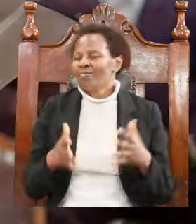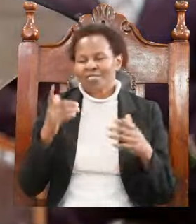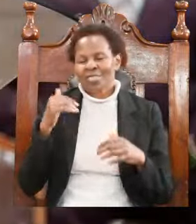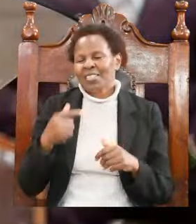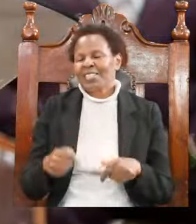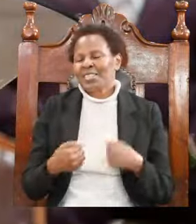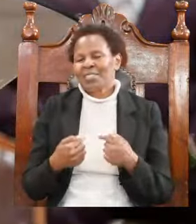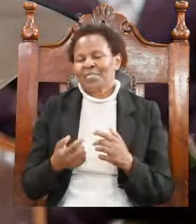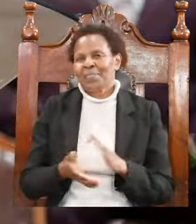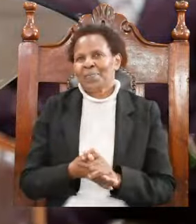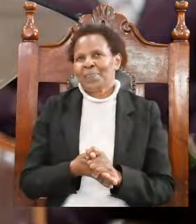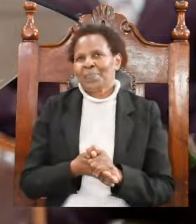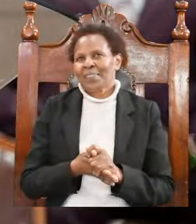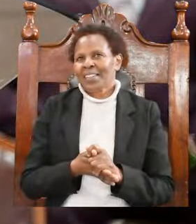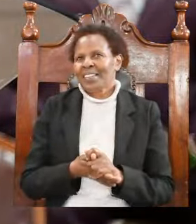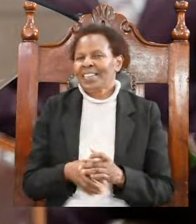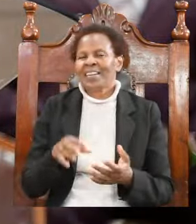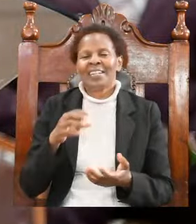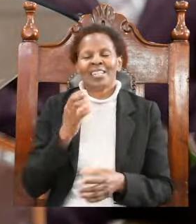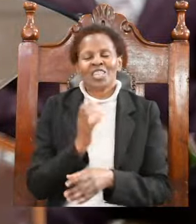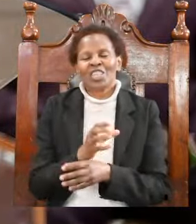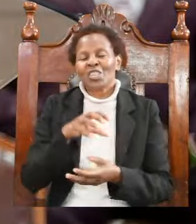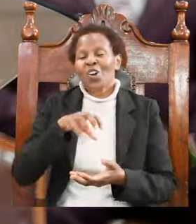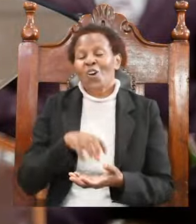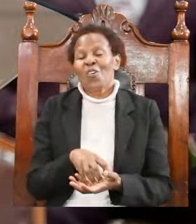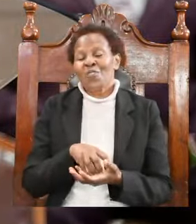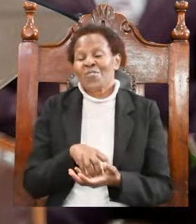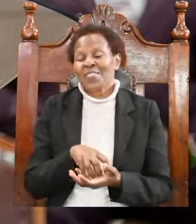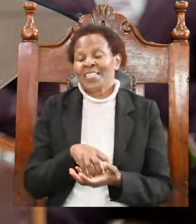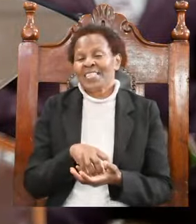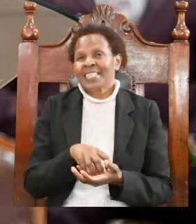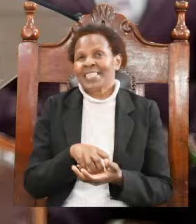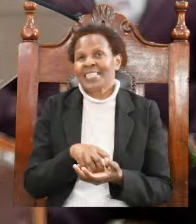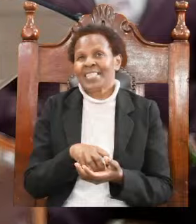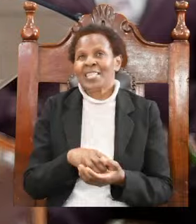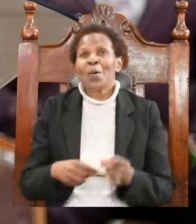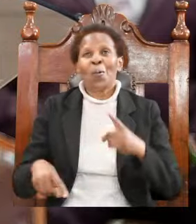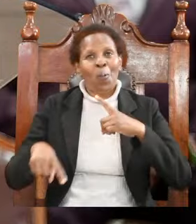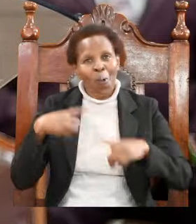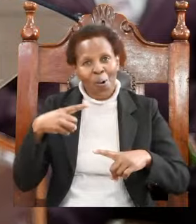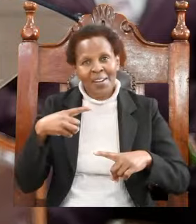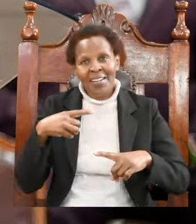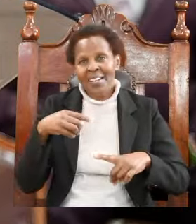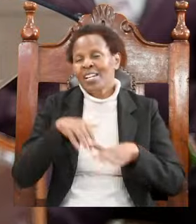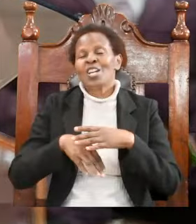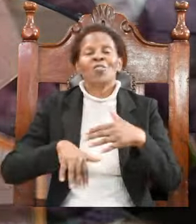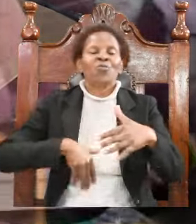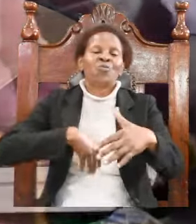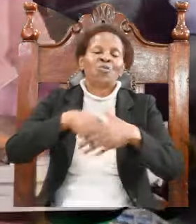Again, I want to appreciate the session, because the session ilishinda youth kwa football.